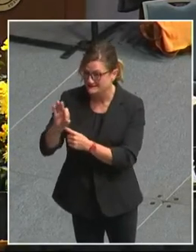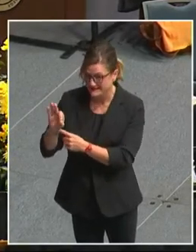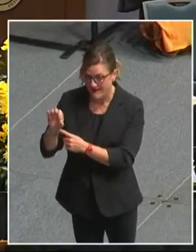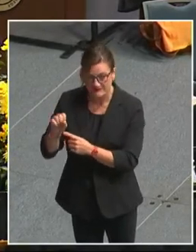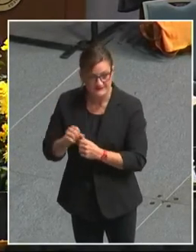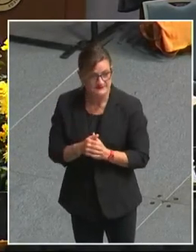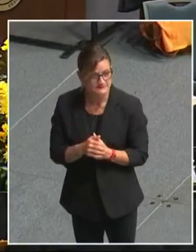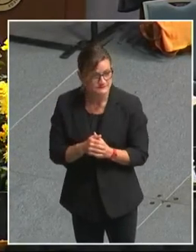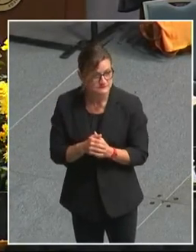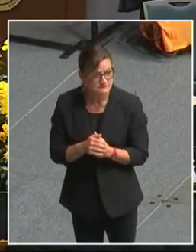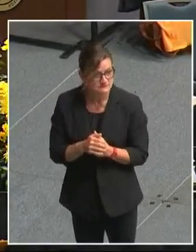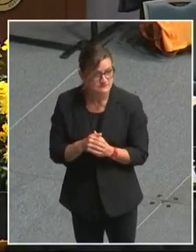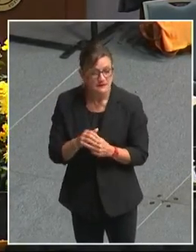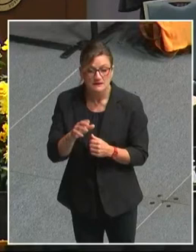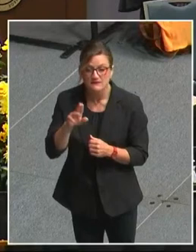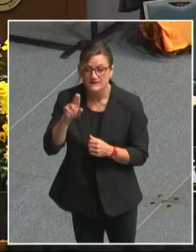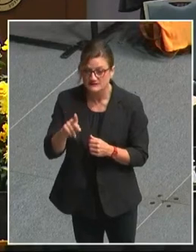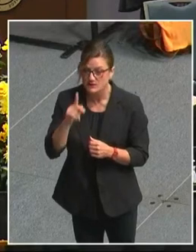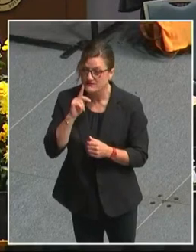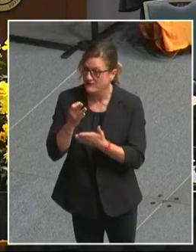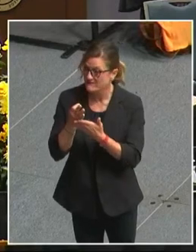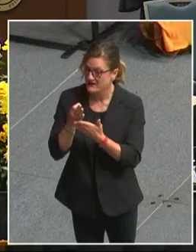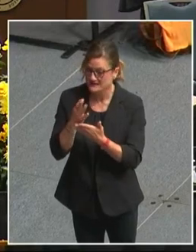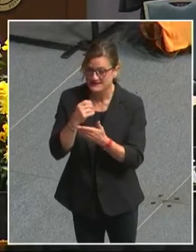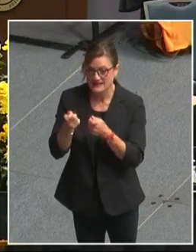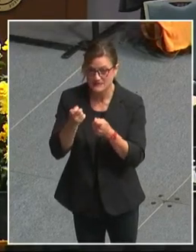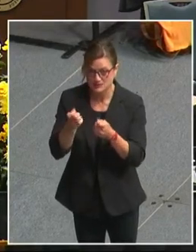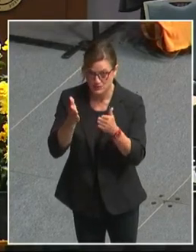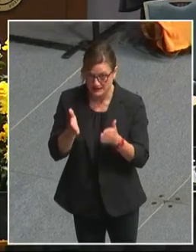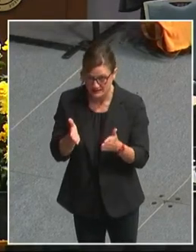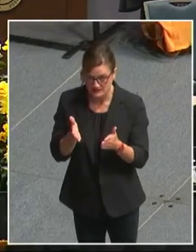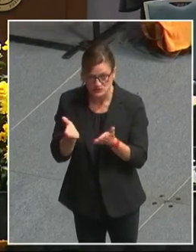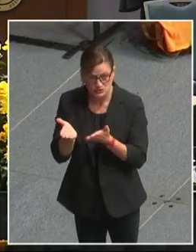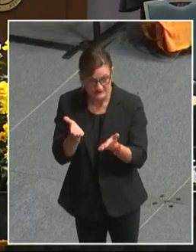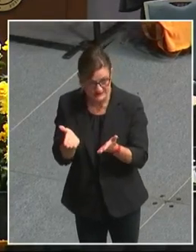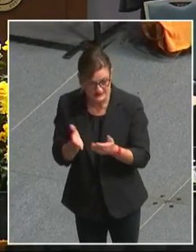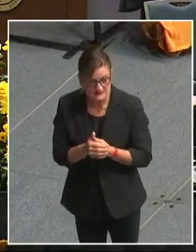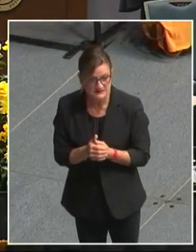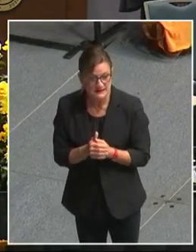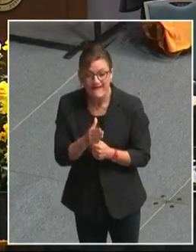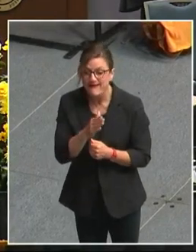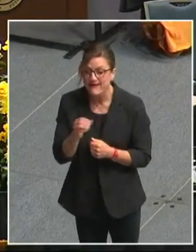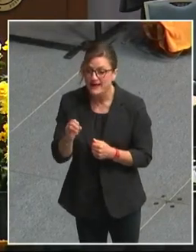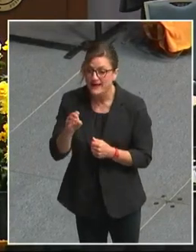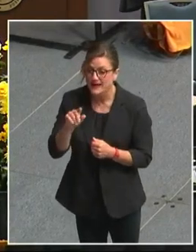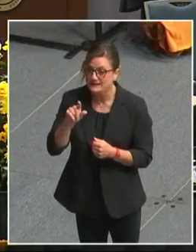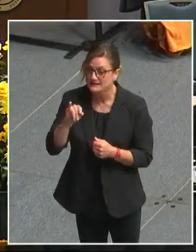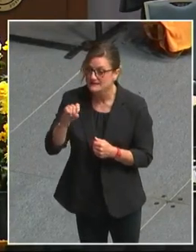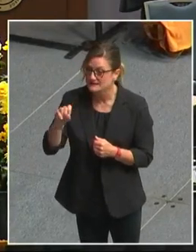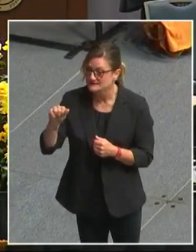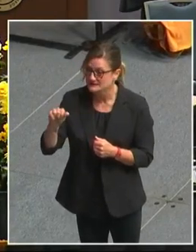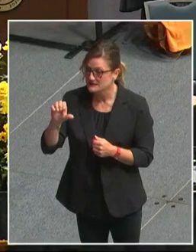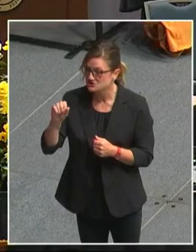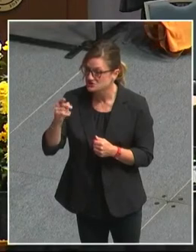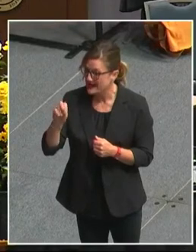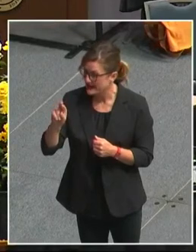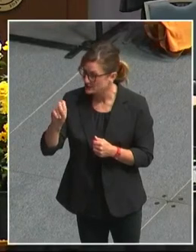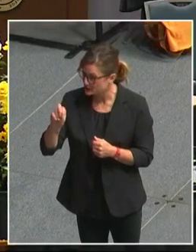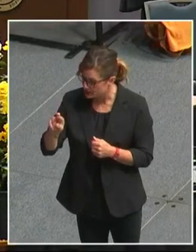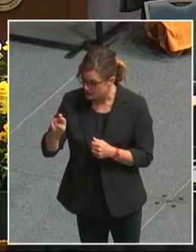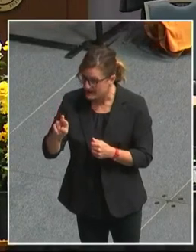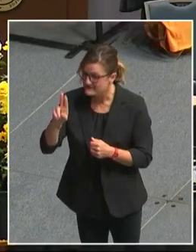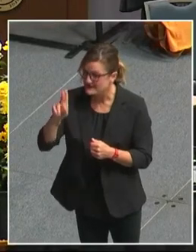Mr. Mike Whiteman, vice president of finance and administrative services. And Ms. Lisa Schlachter,